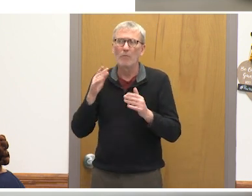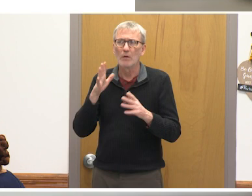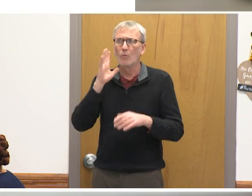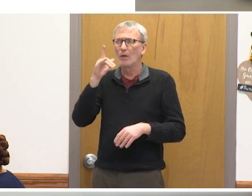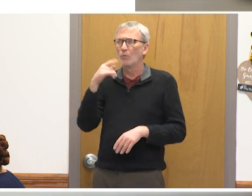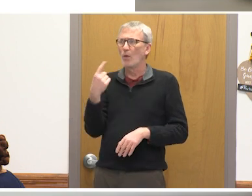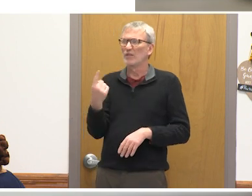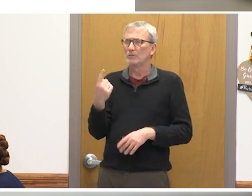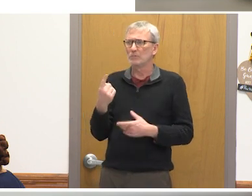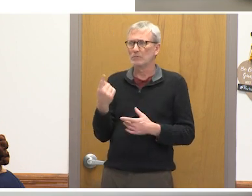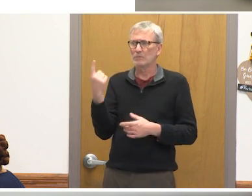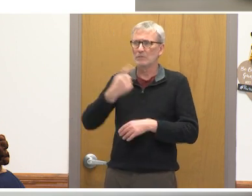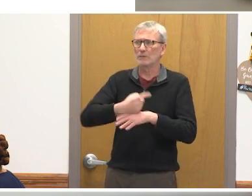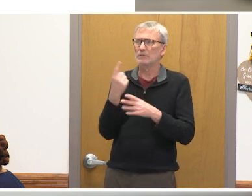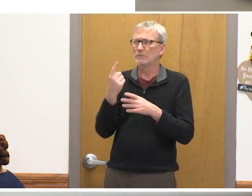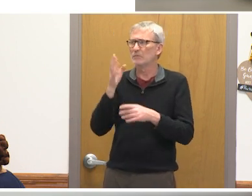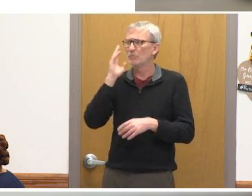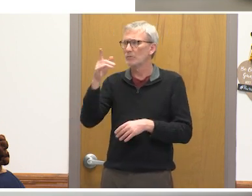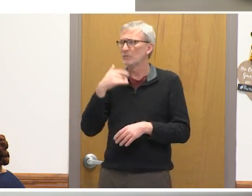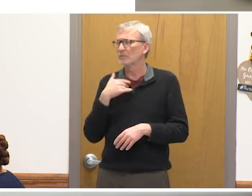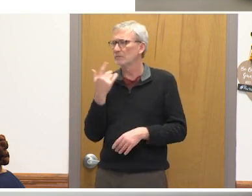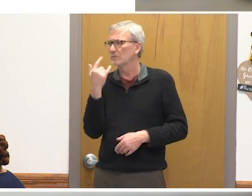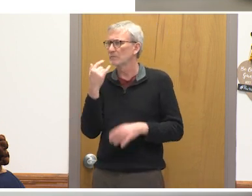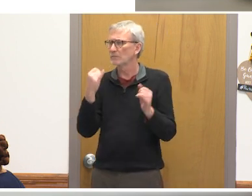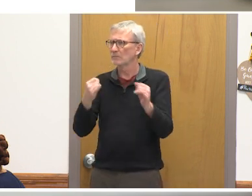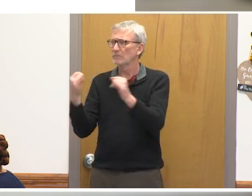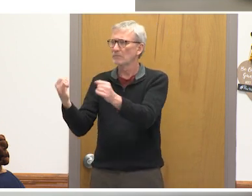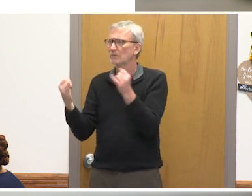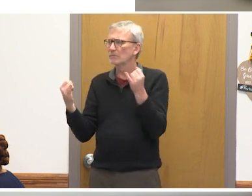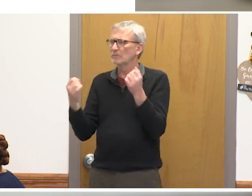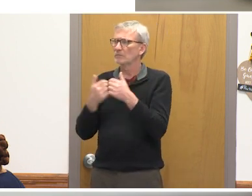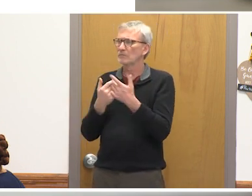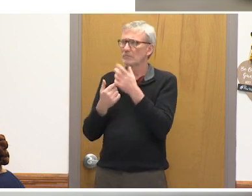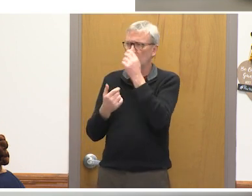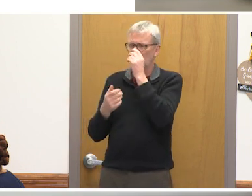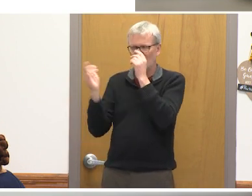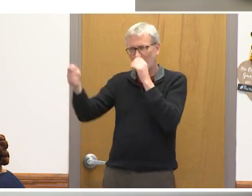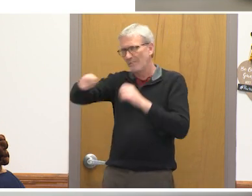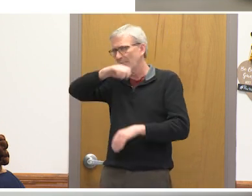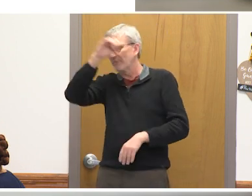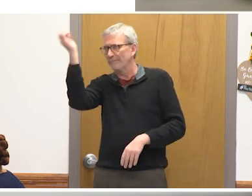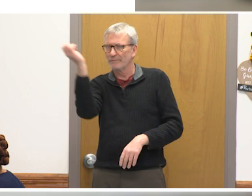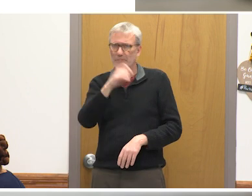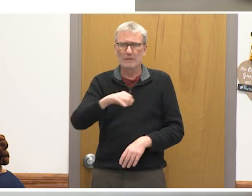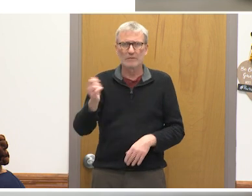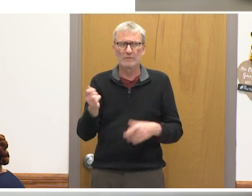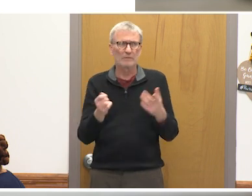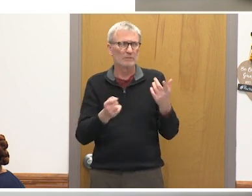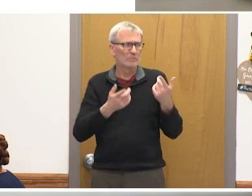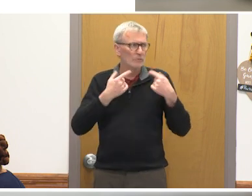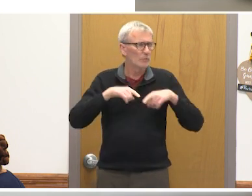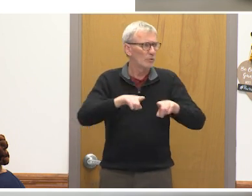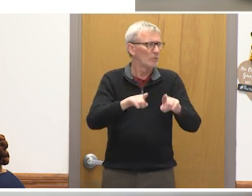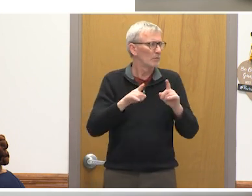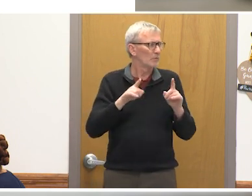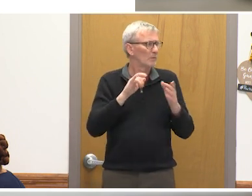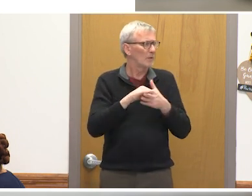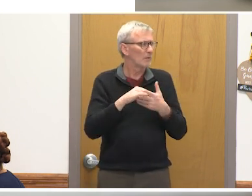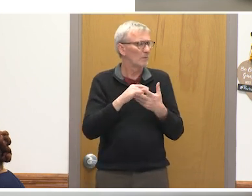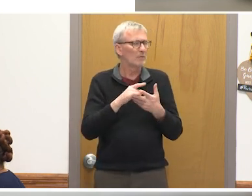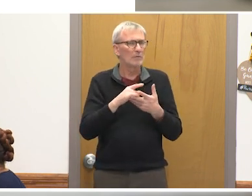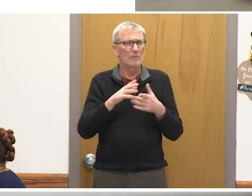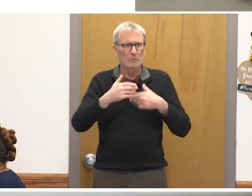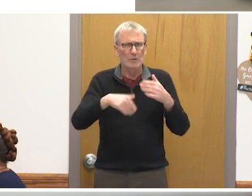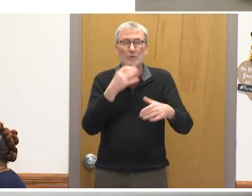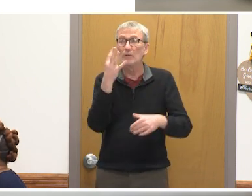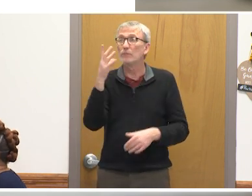limited. There will be individual lane closures with flaggers as necessary throughout the process, and if detours are needed,